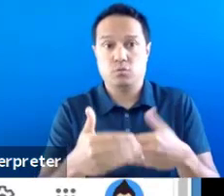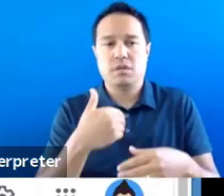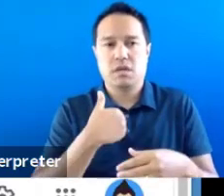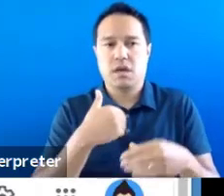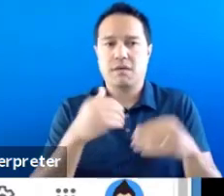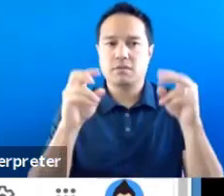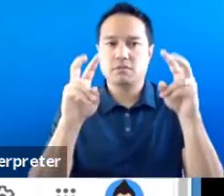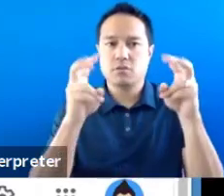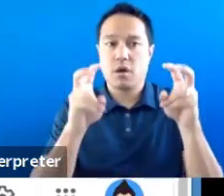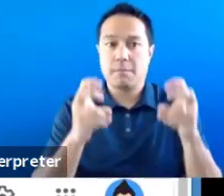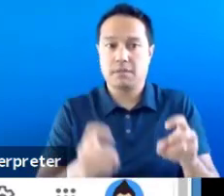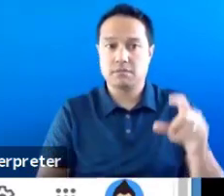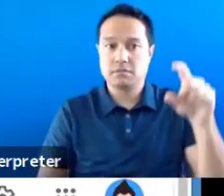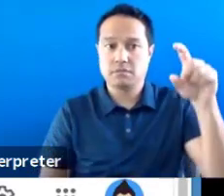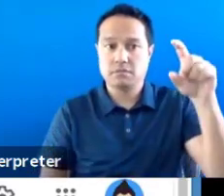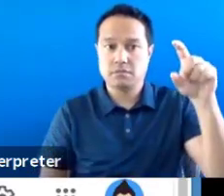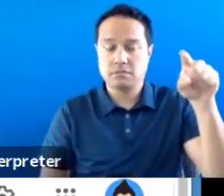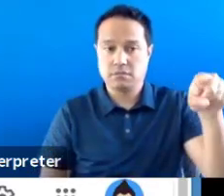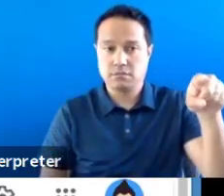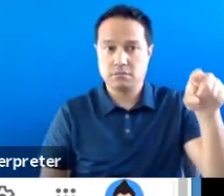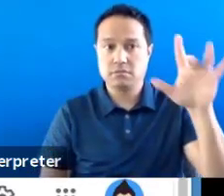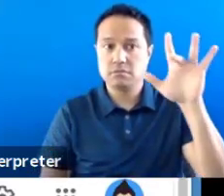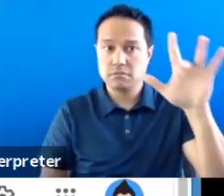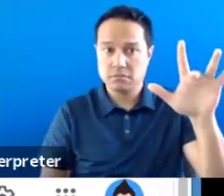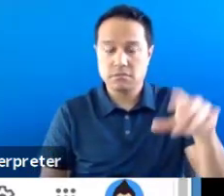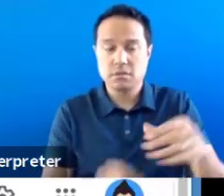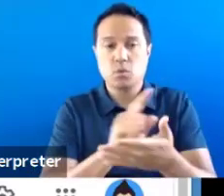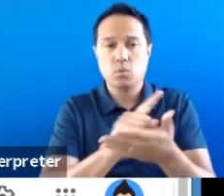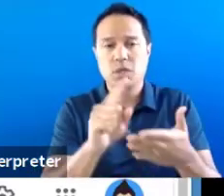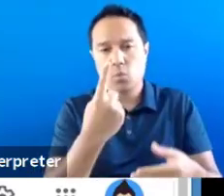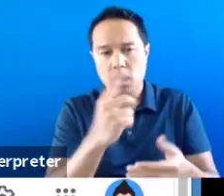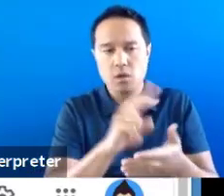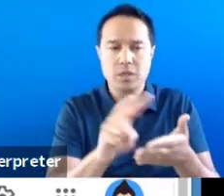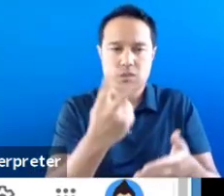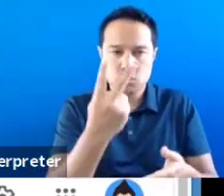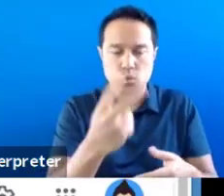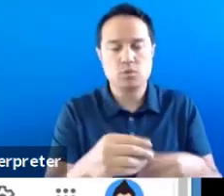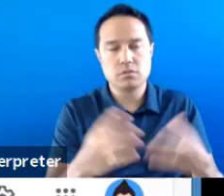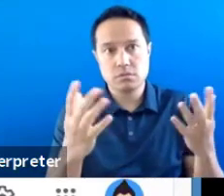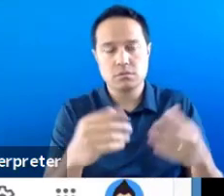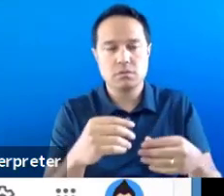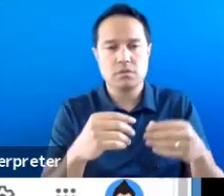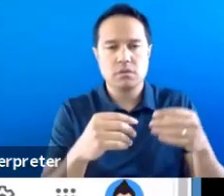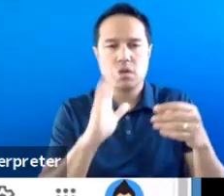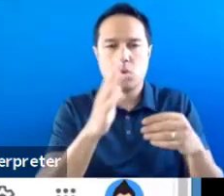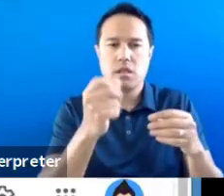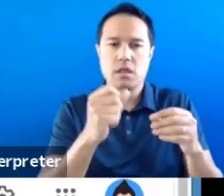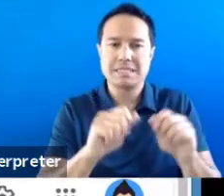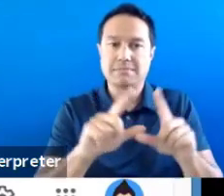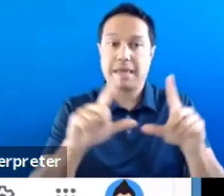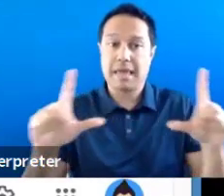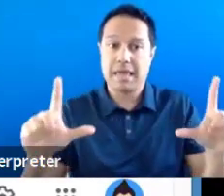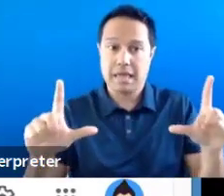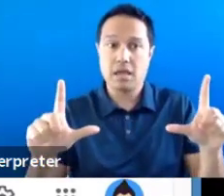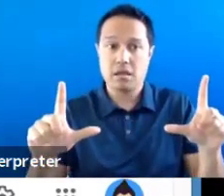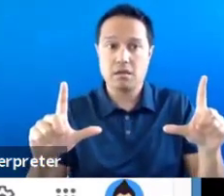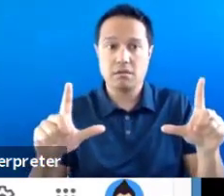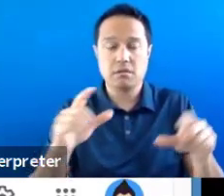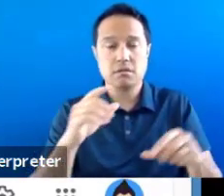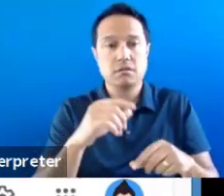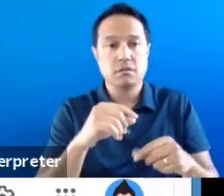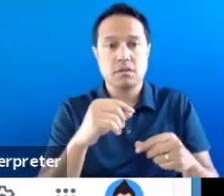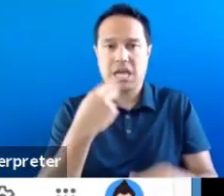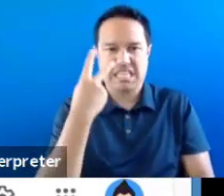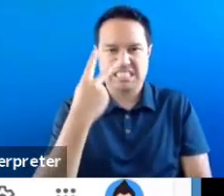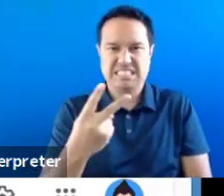I go to that topic, so if it were week 1, week 2, and so forth, it expands, and I can, as a student, I can see everything I needed